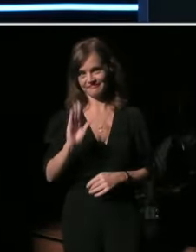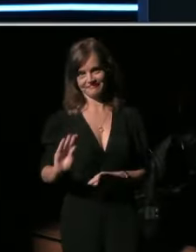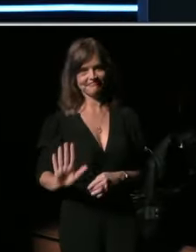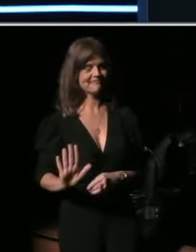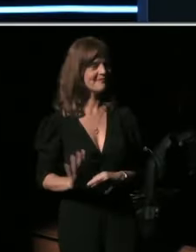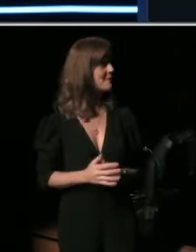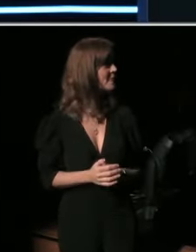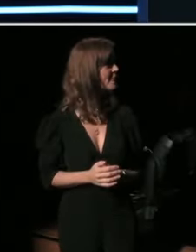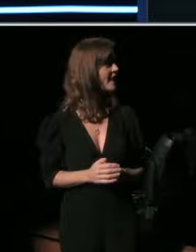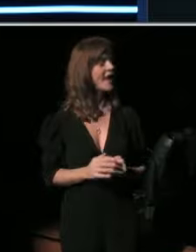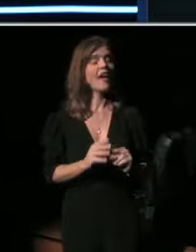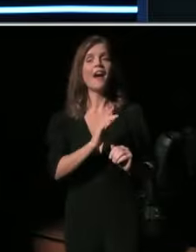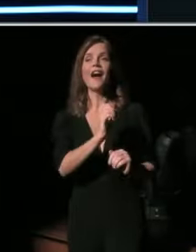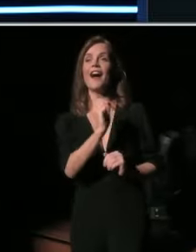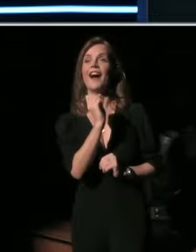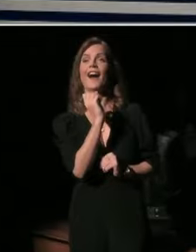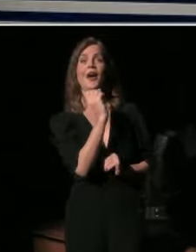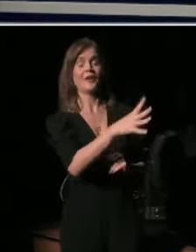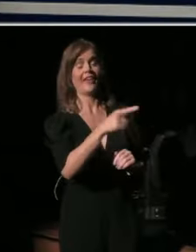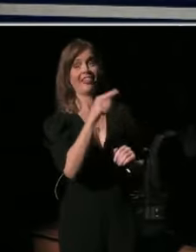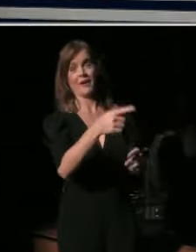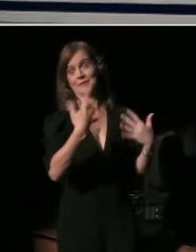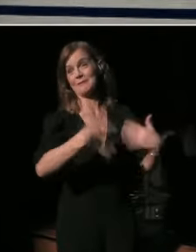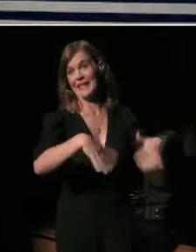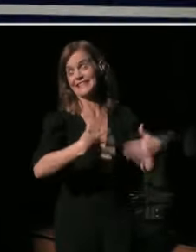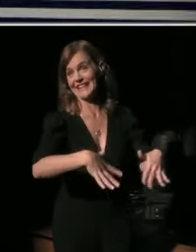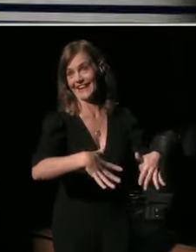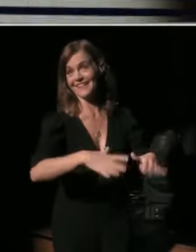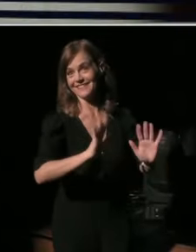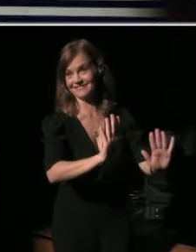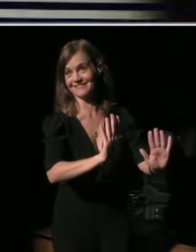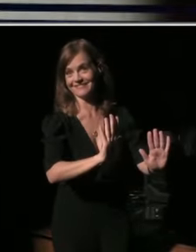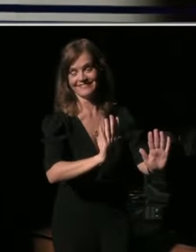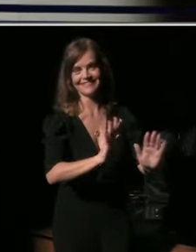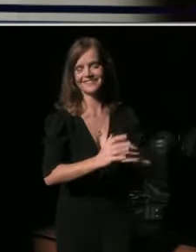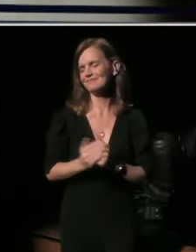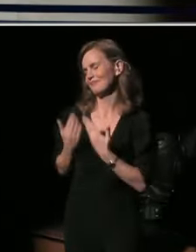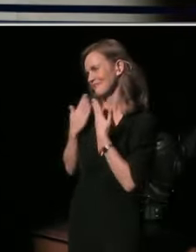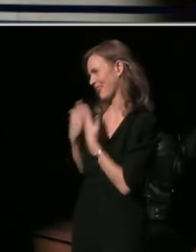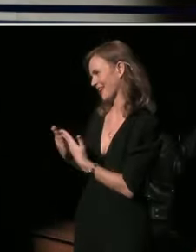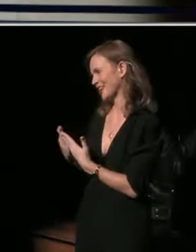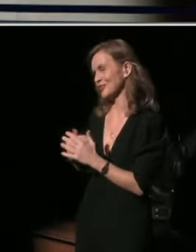Thank you. That was amazing. Thank you.